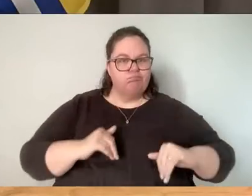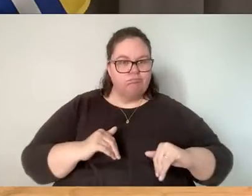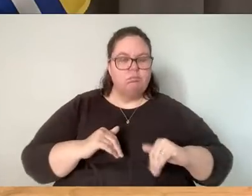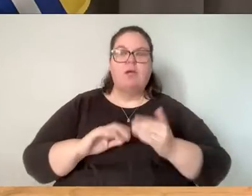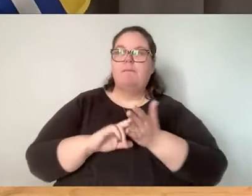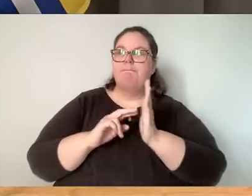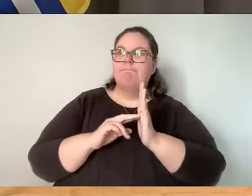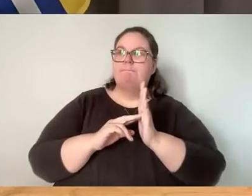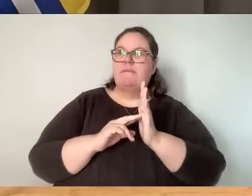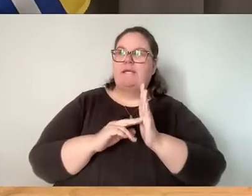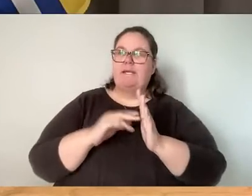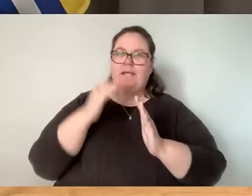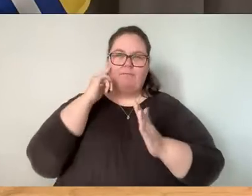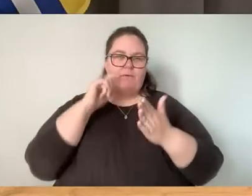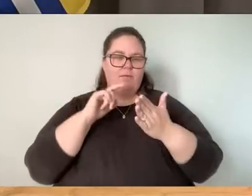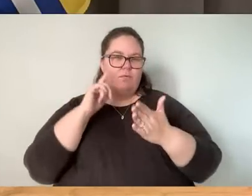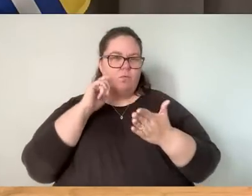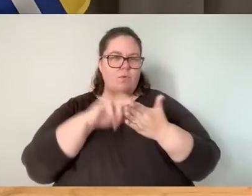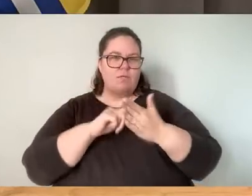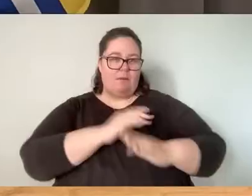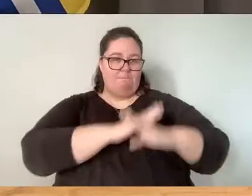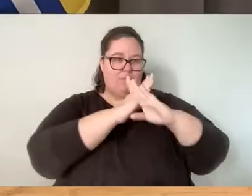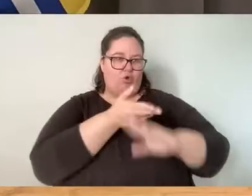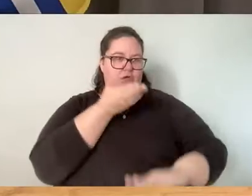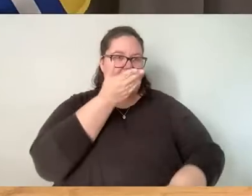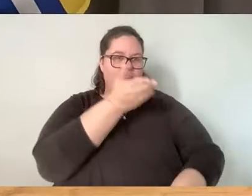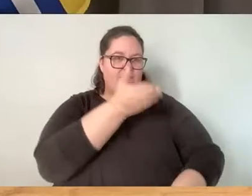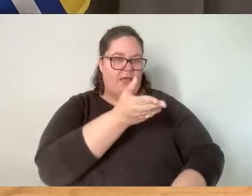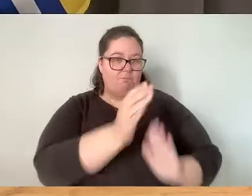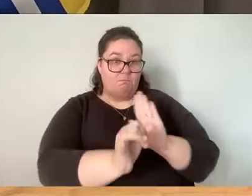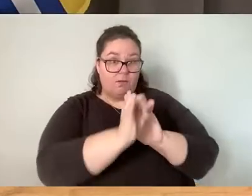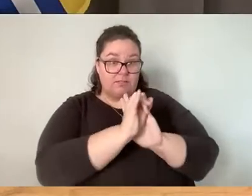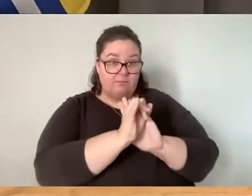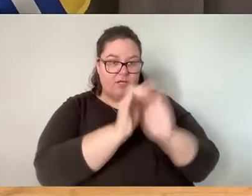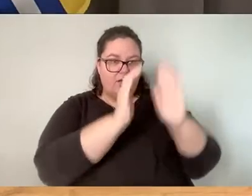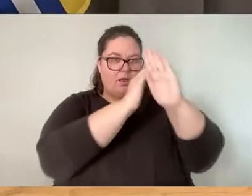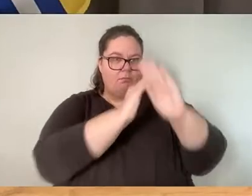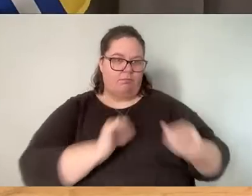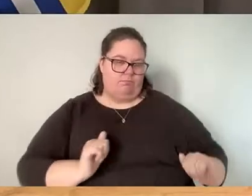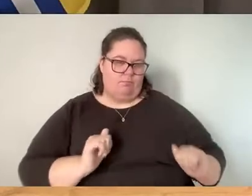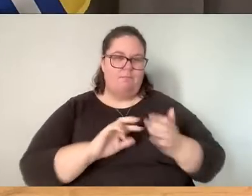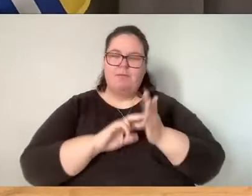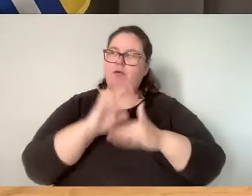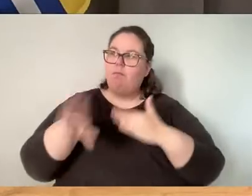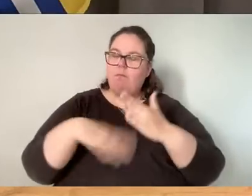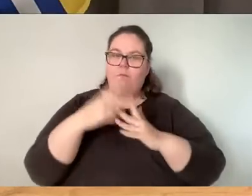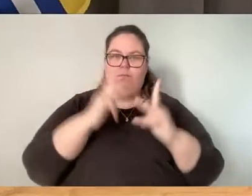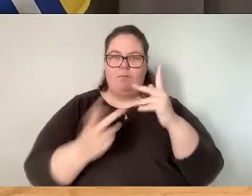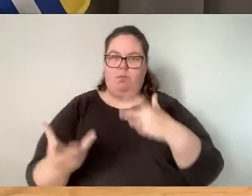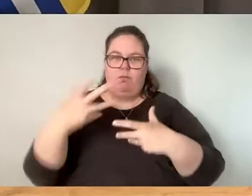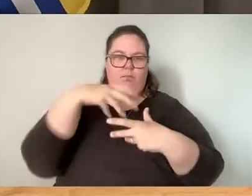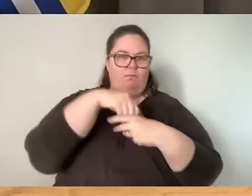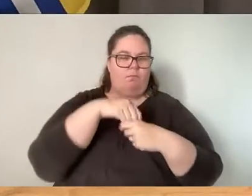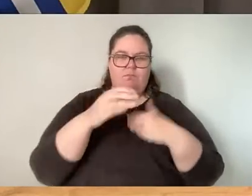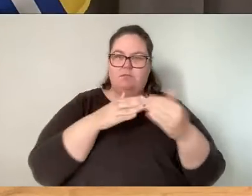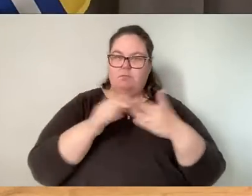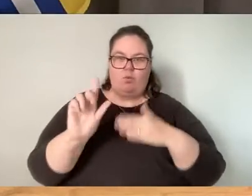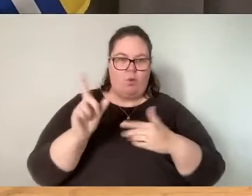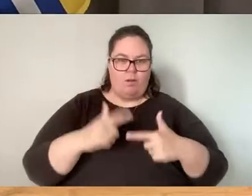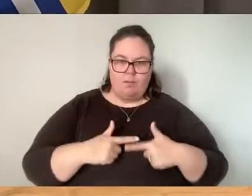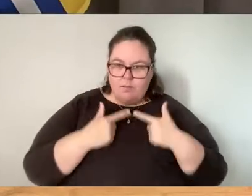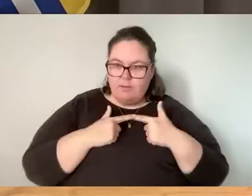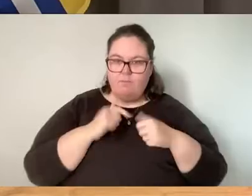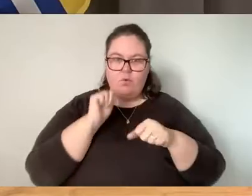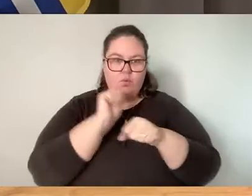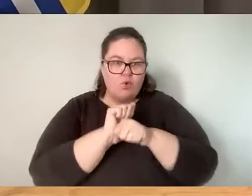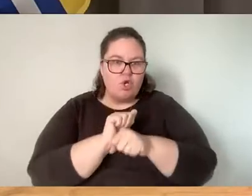remove, and prevent barriers so that everyone can participate fully where they live, work, learn,